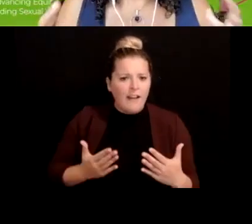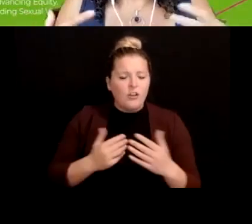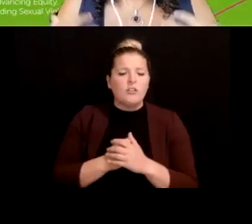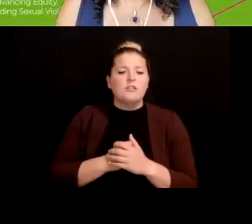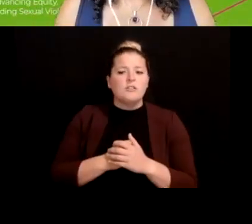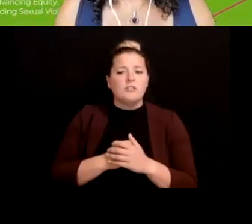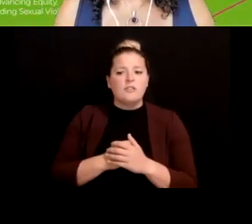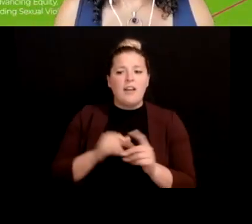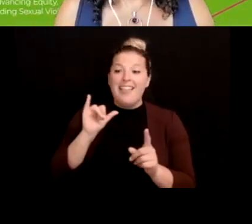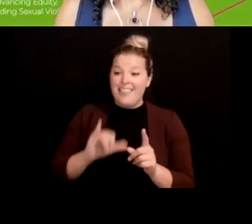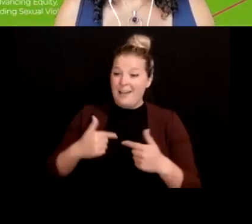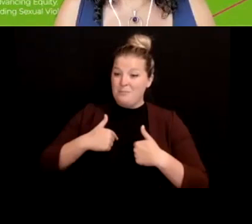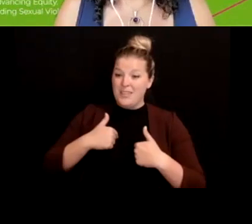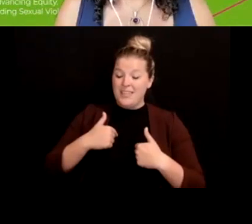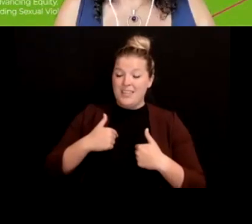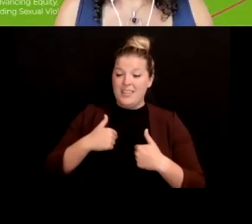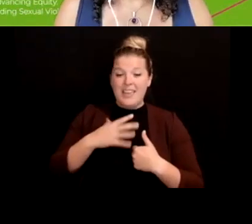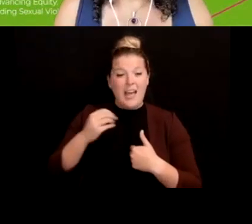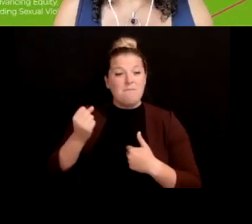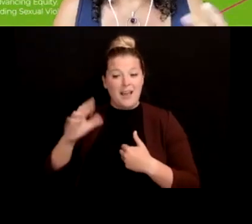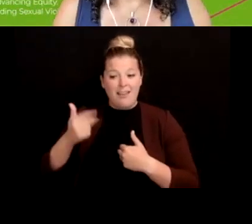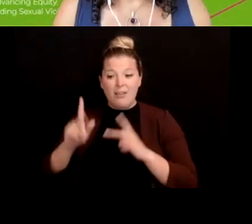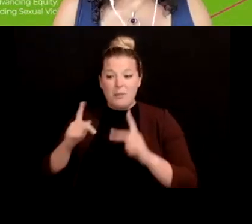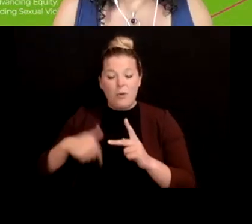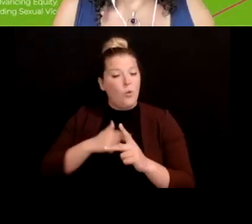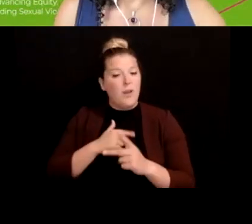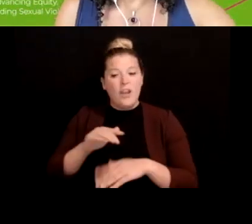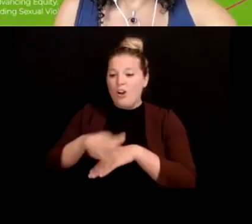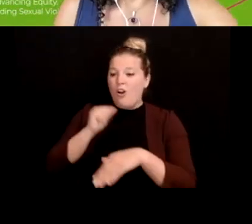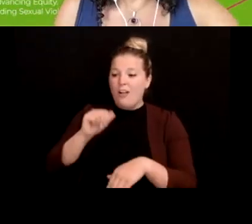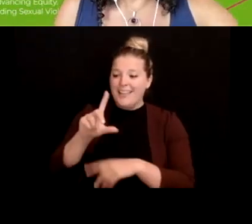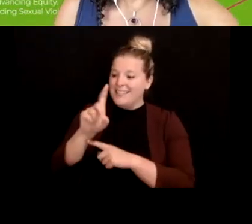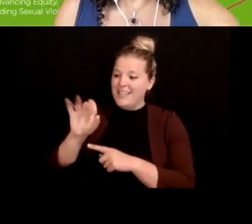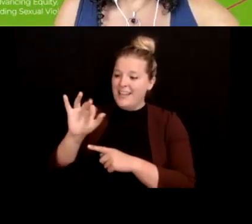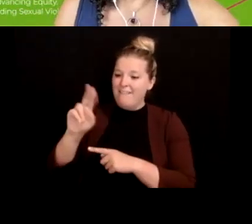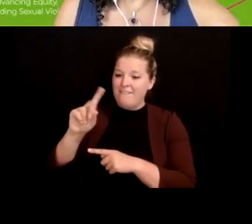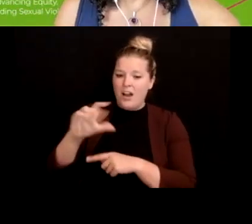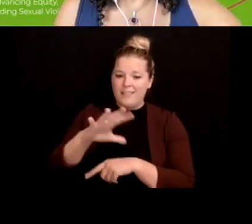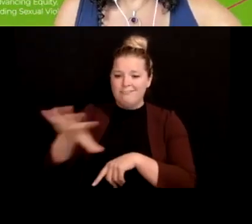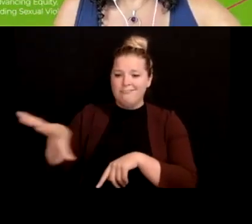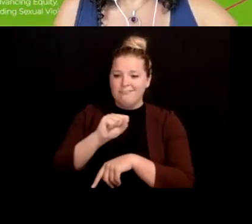behind folks like myself and others who are calling for defunding and abolishing the police in the ways